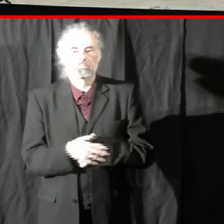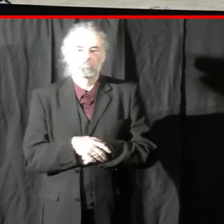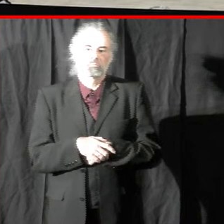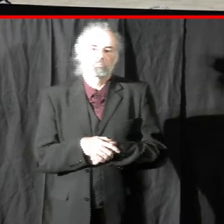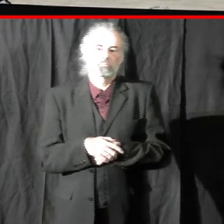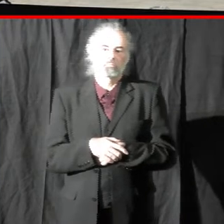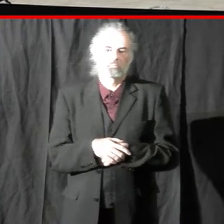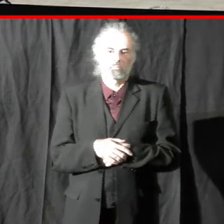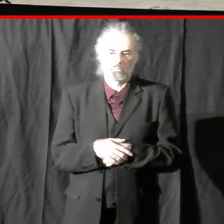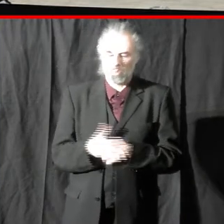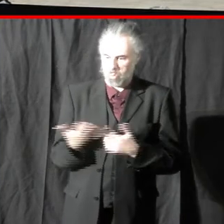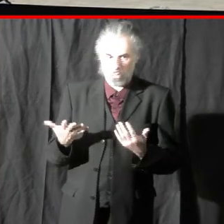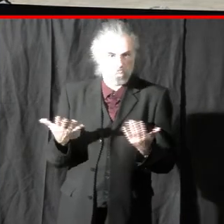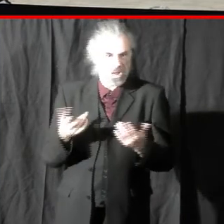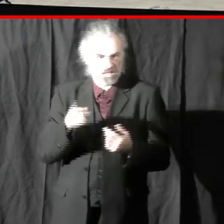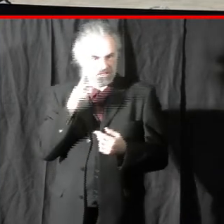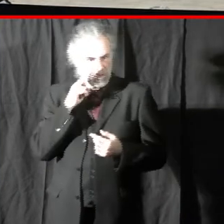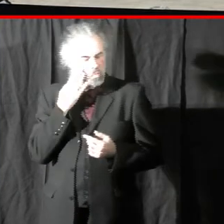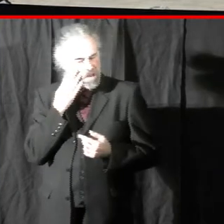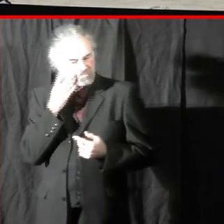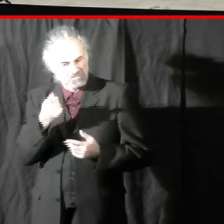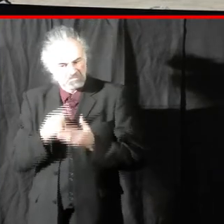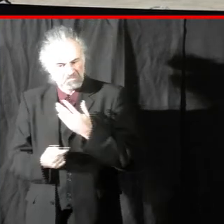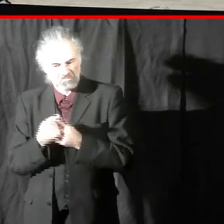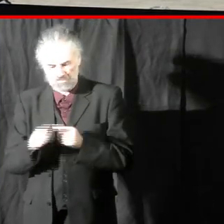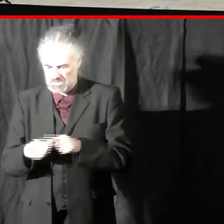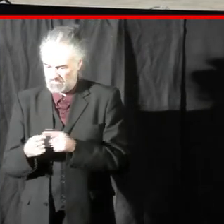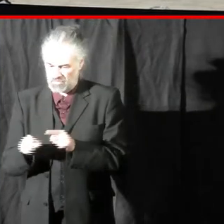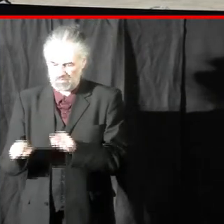see those differences? Oh, look,